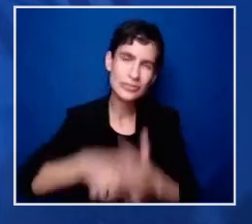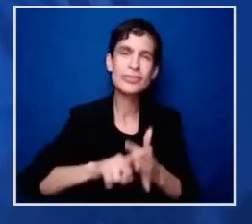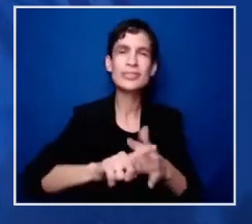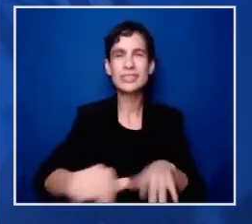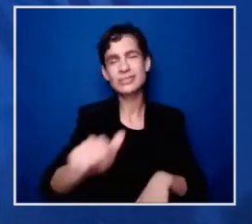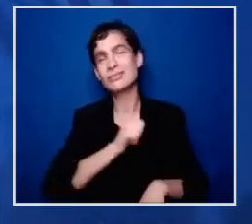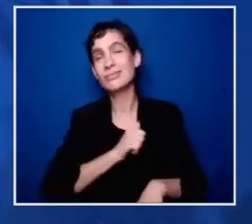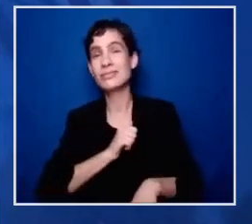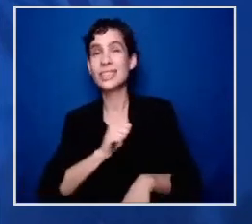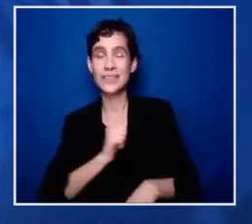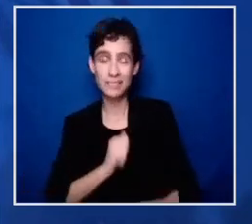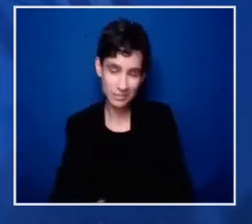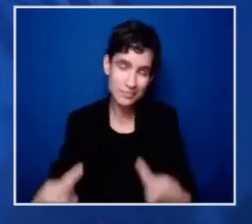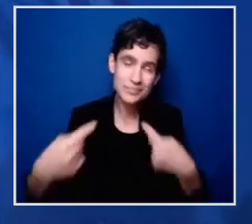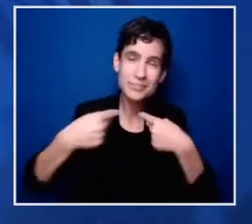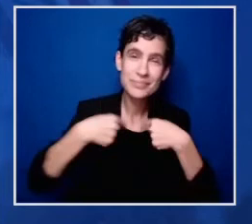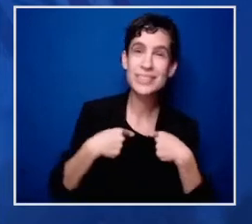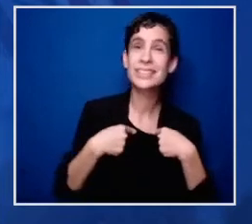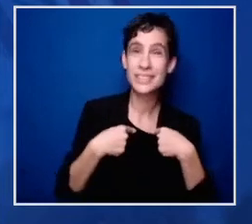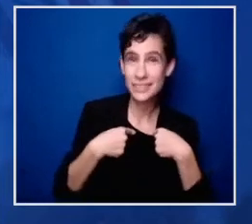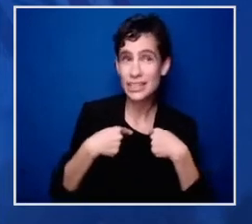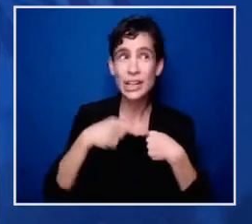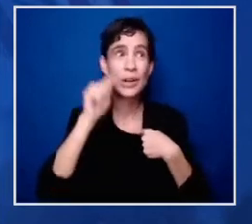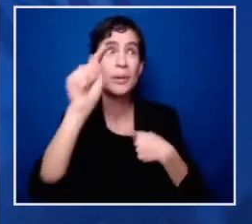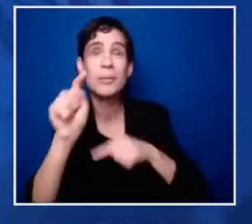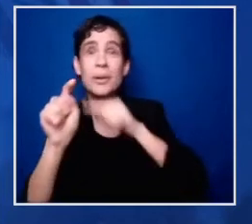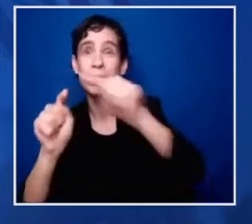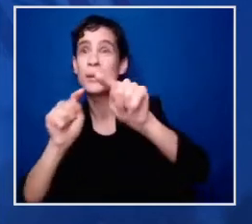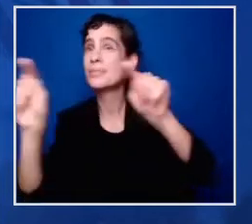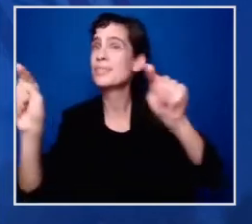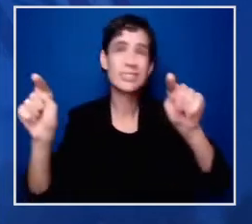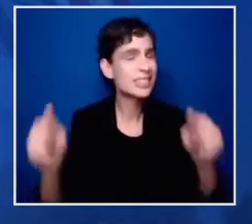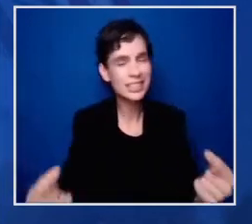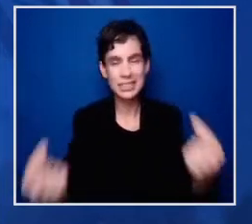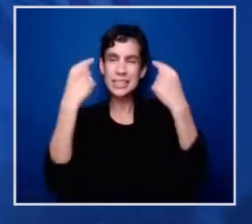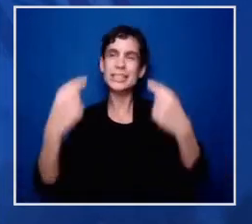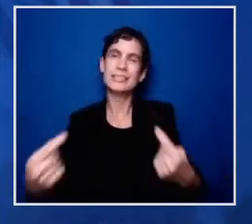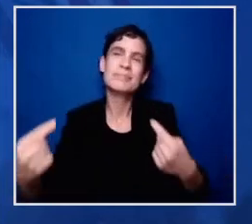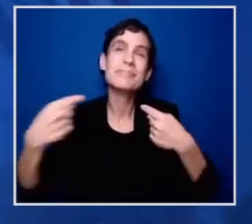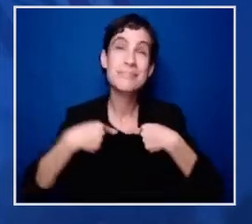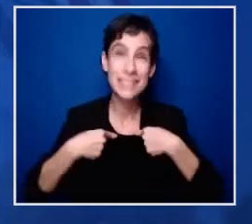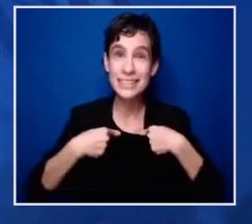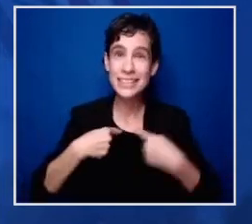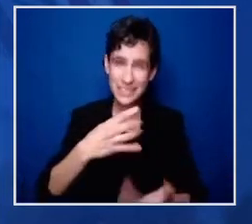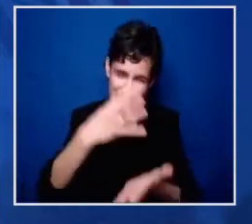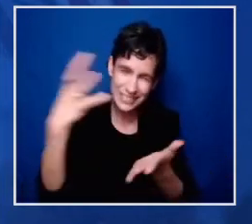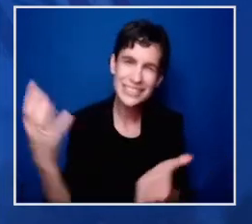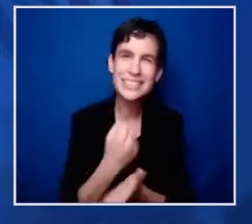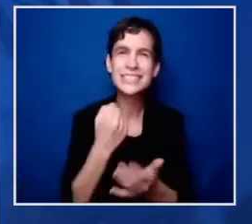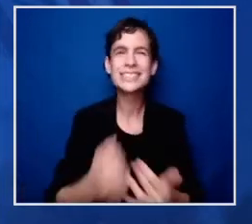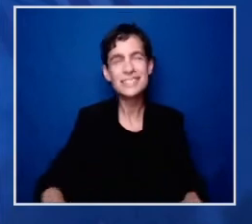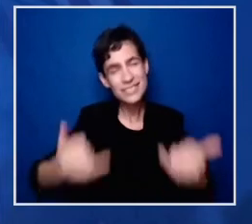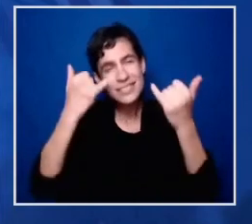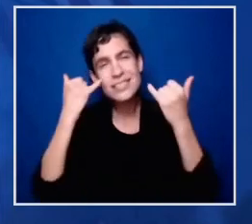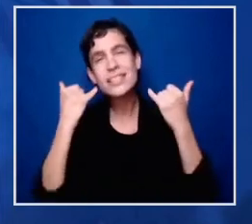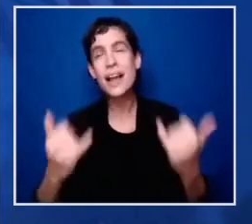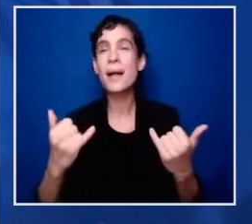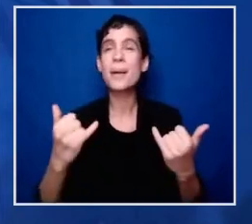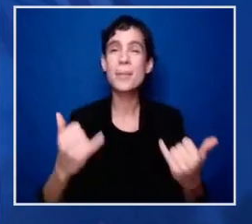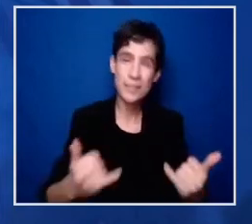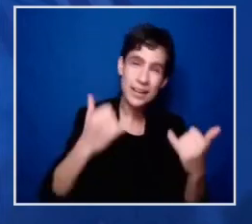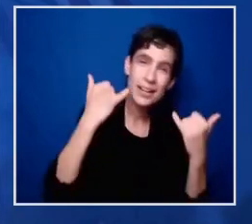Empiezo desde cero. La luz que yo busqué, sé que yo puedo ser. Lo